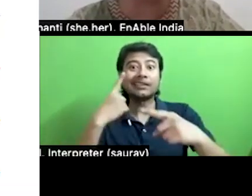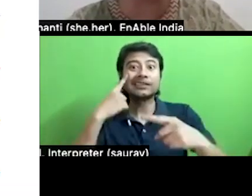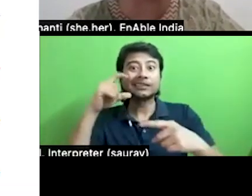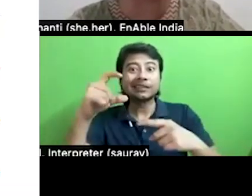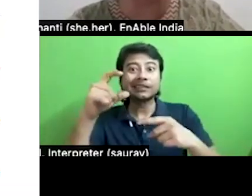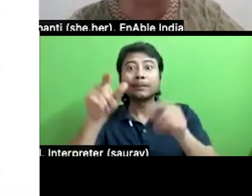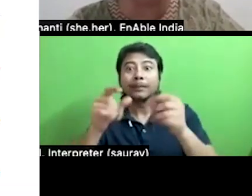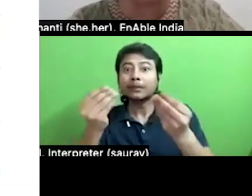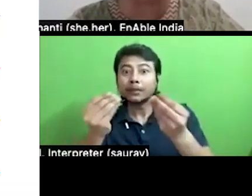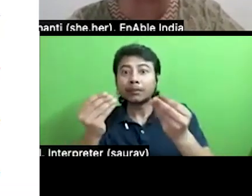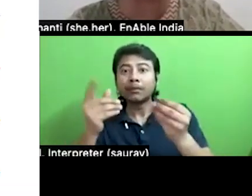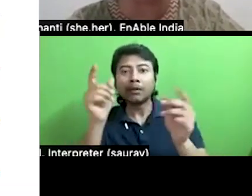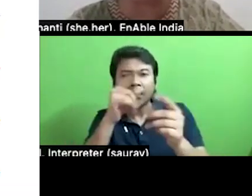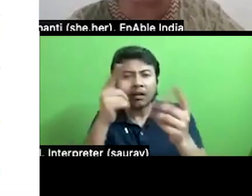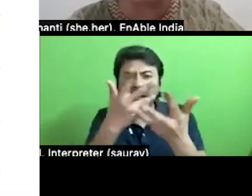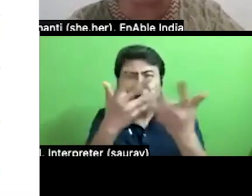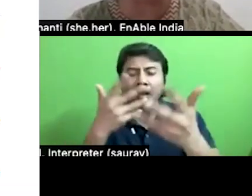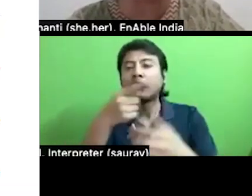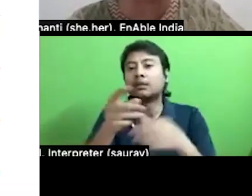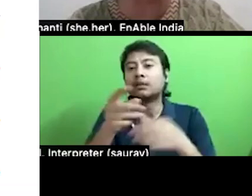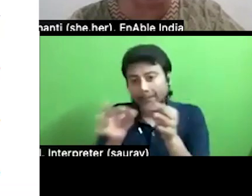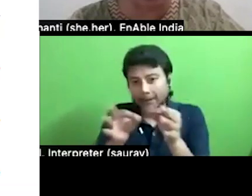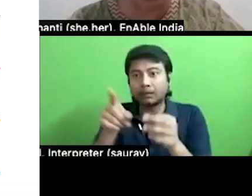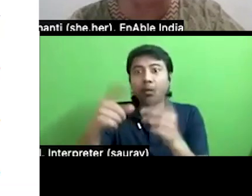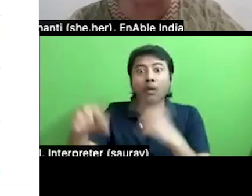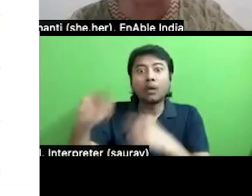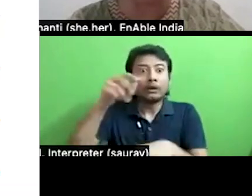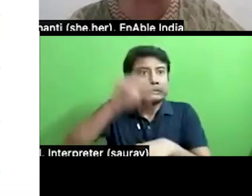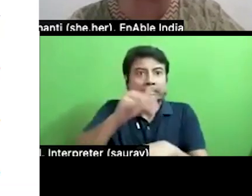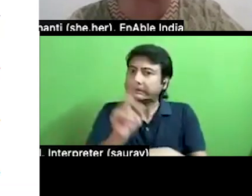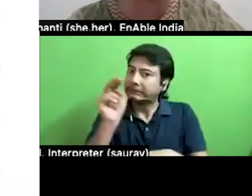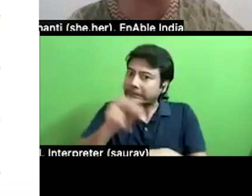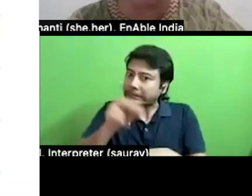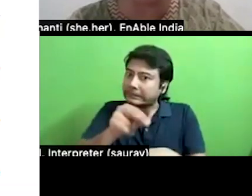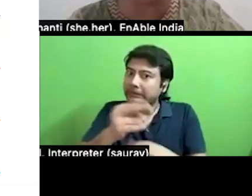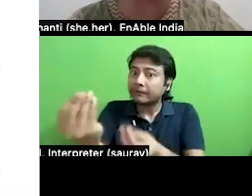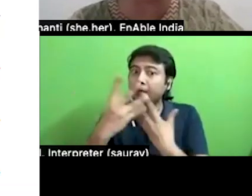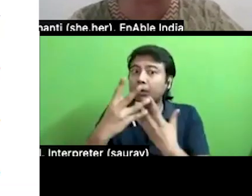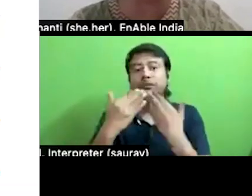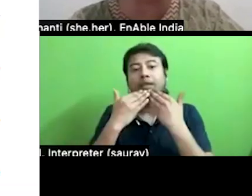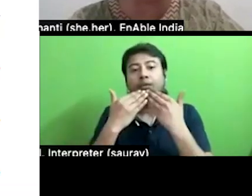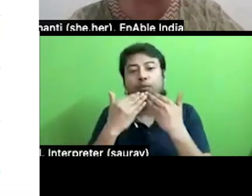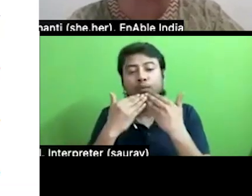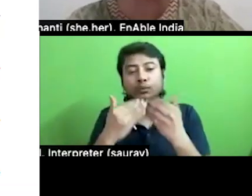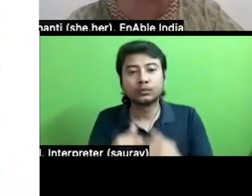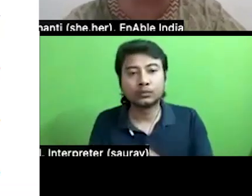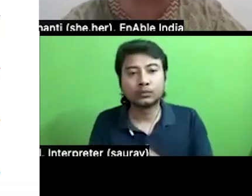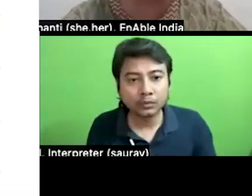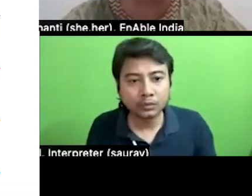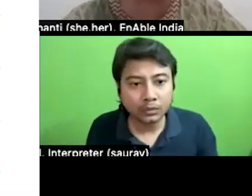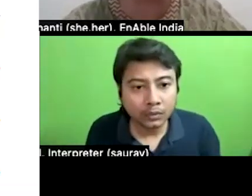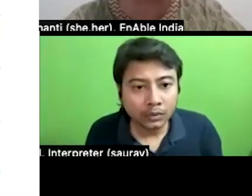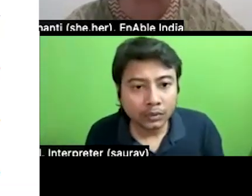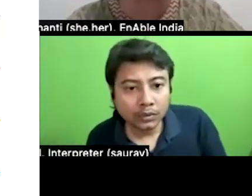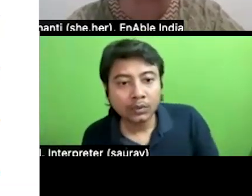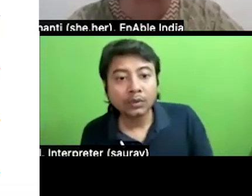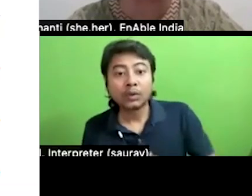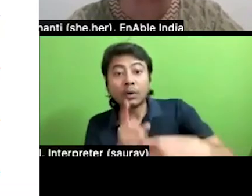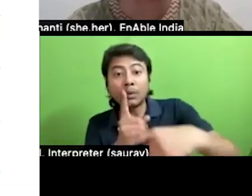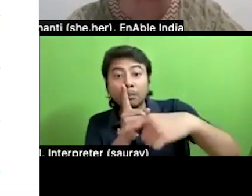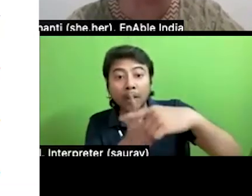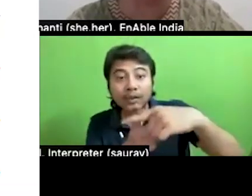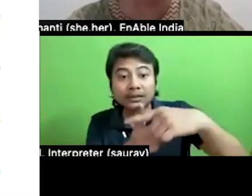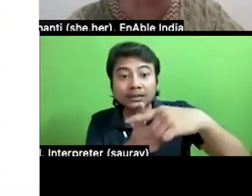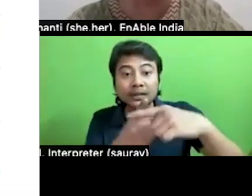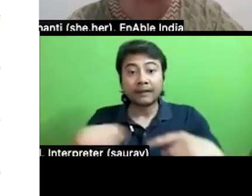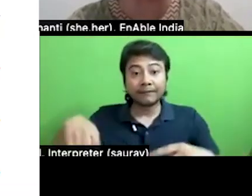use cases and a simple way to explain the concepts. This also came from each one of you. And we'll try to keep the pace of